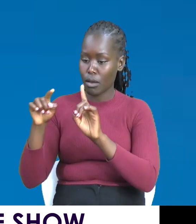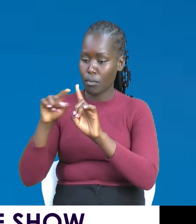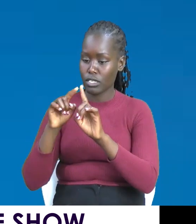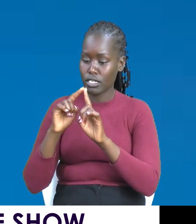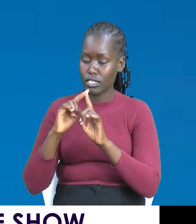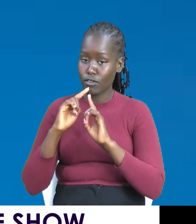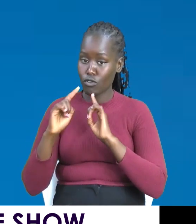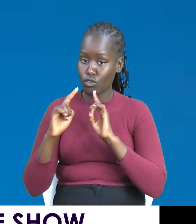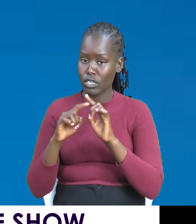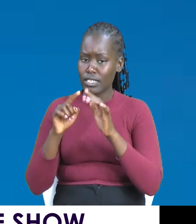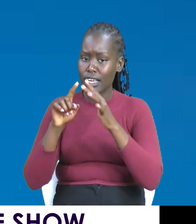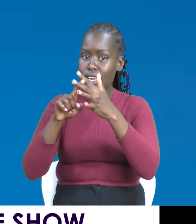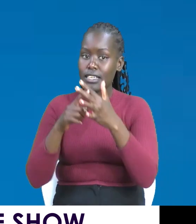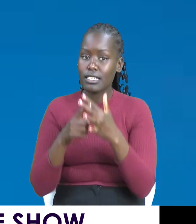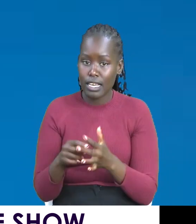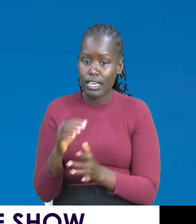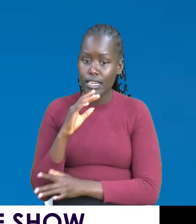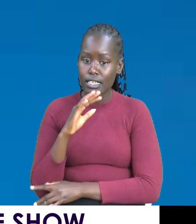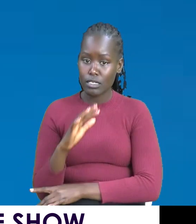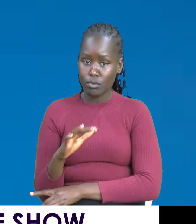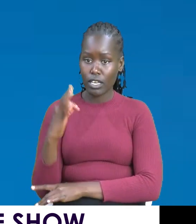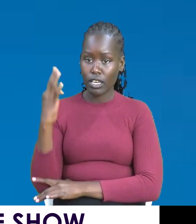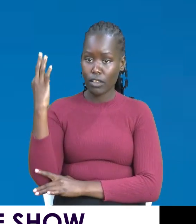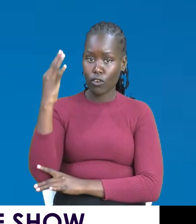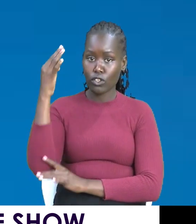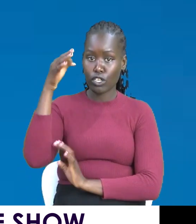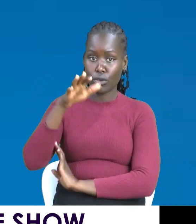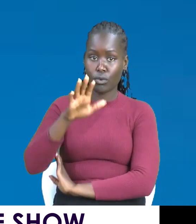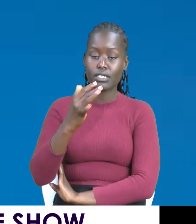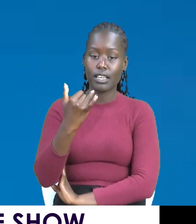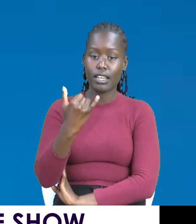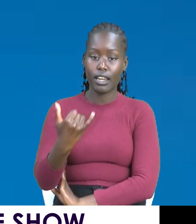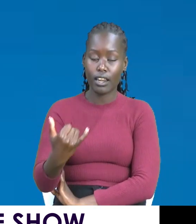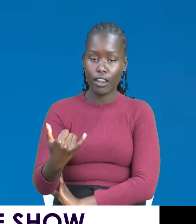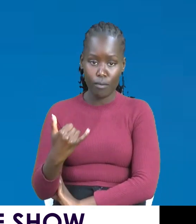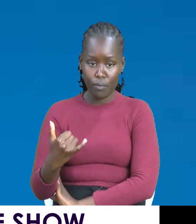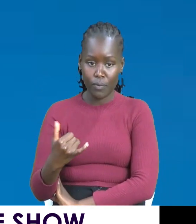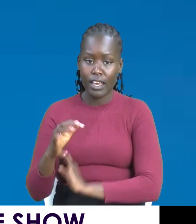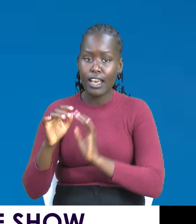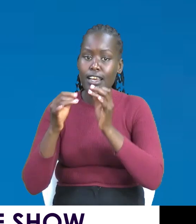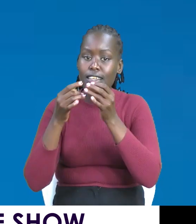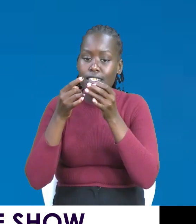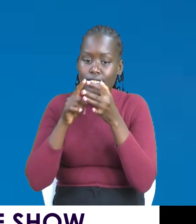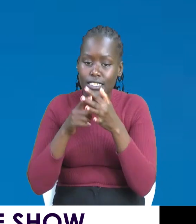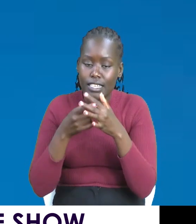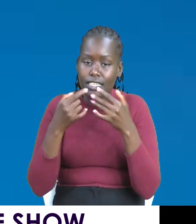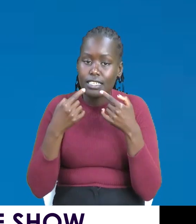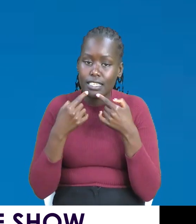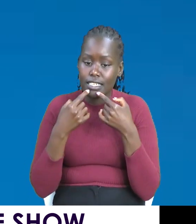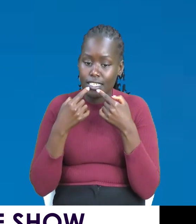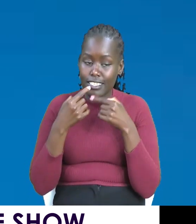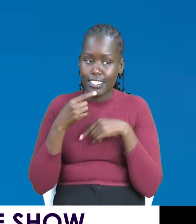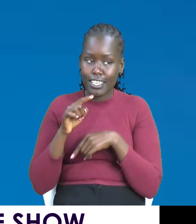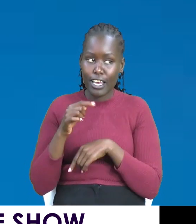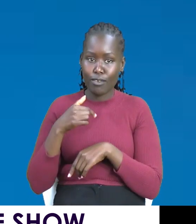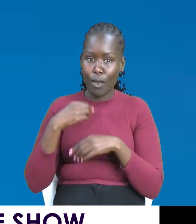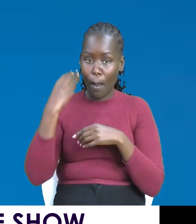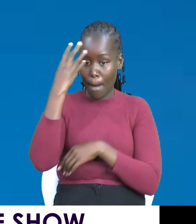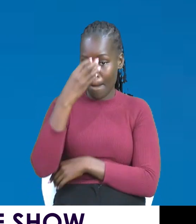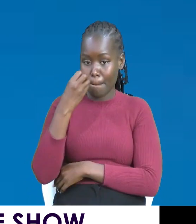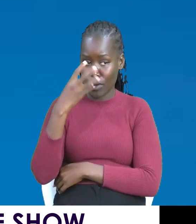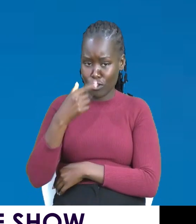now. Start speaking into your destiny now. Start saying, I'm well able. I am beautiful. I